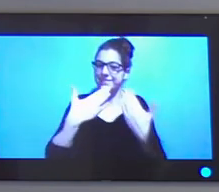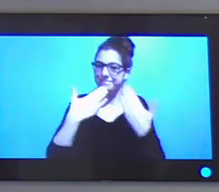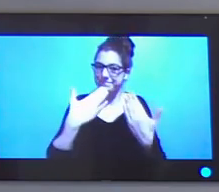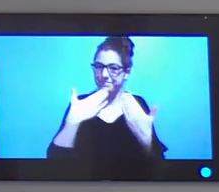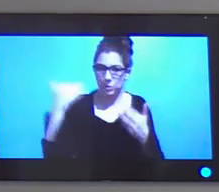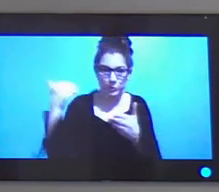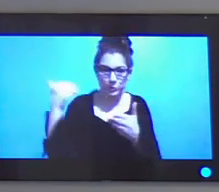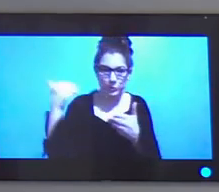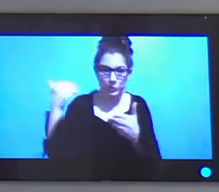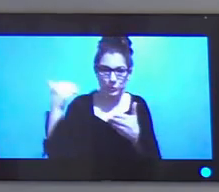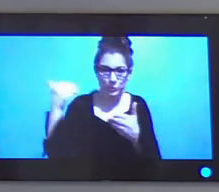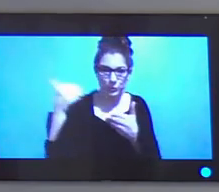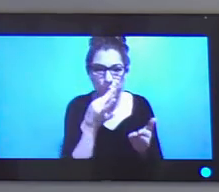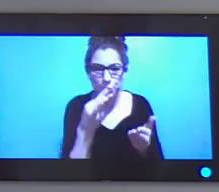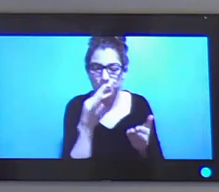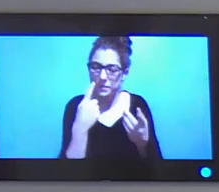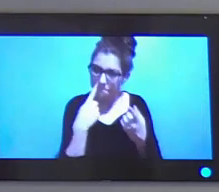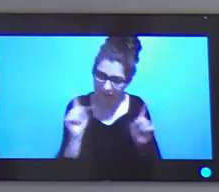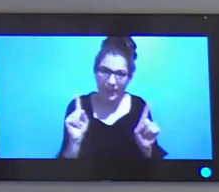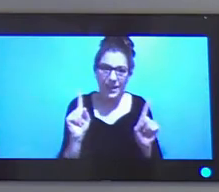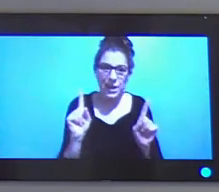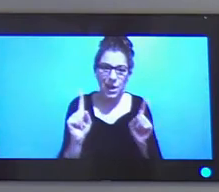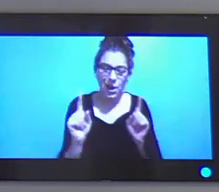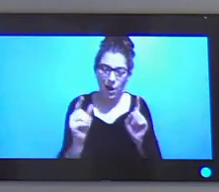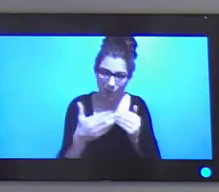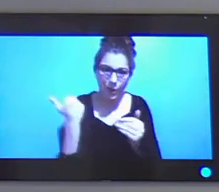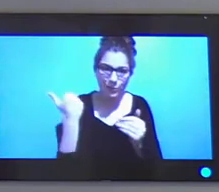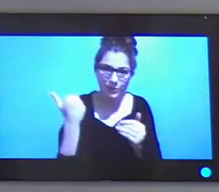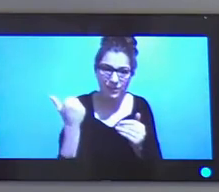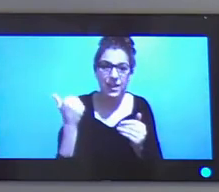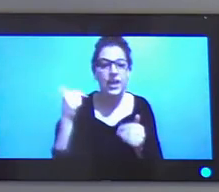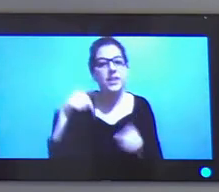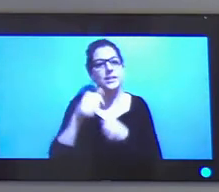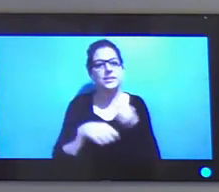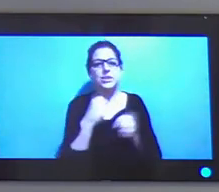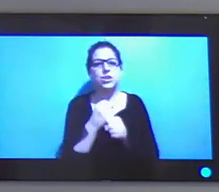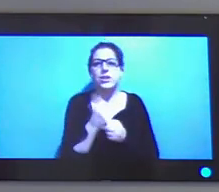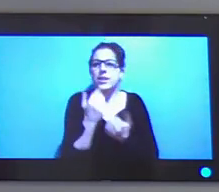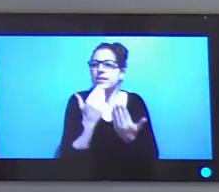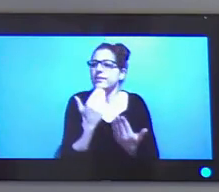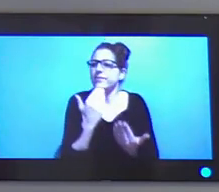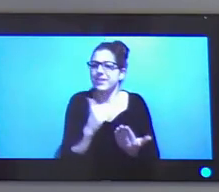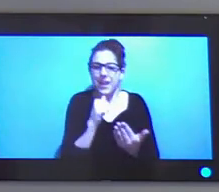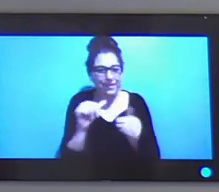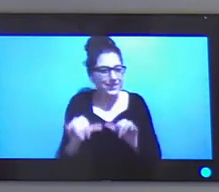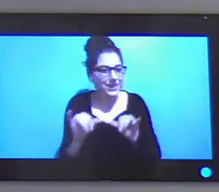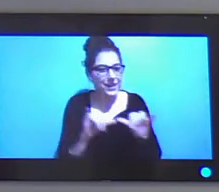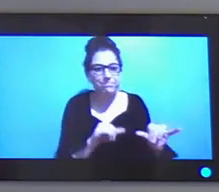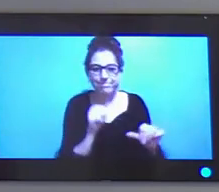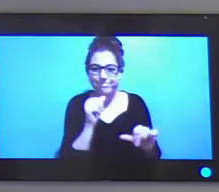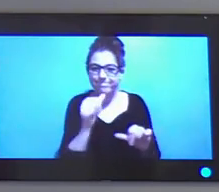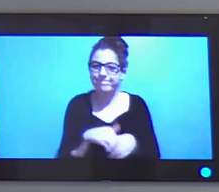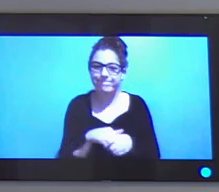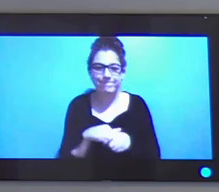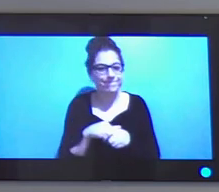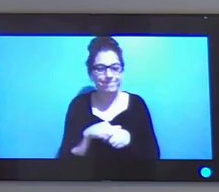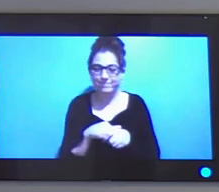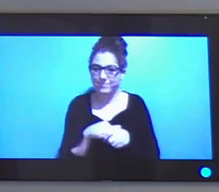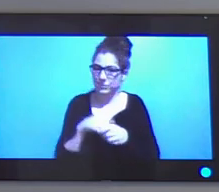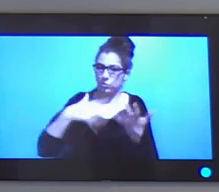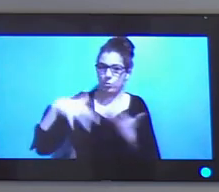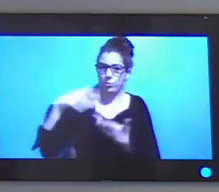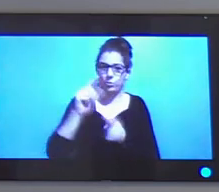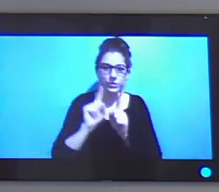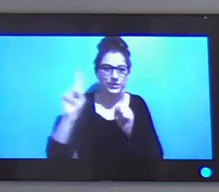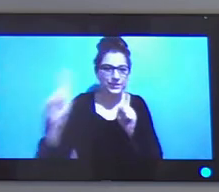corner. We made it, almost. And this year, Thanksgiving won't be the same. Social distancing.